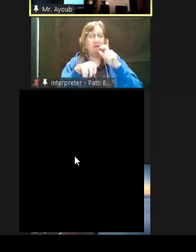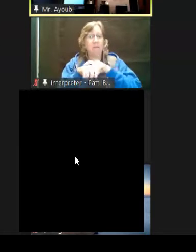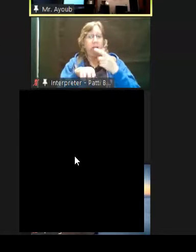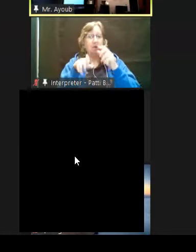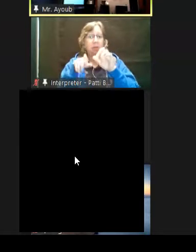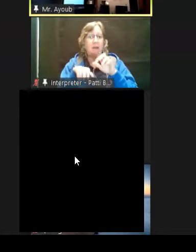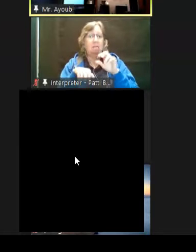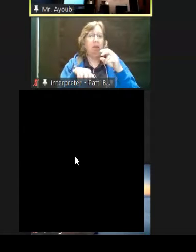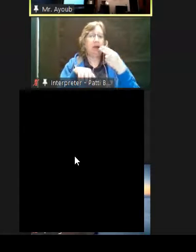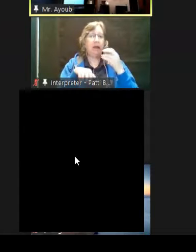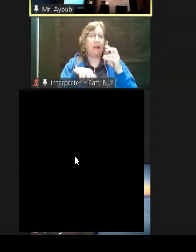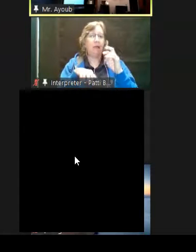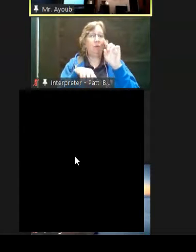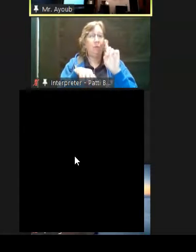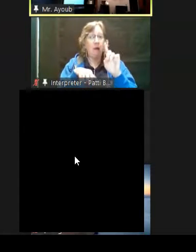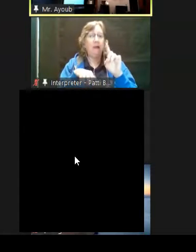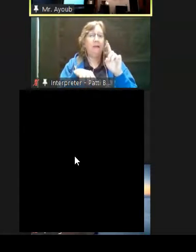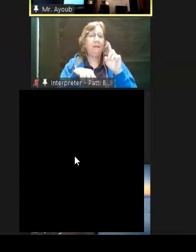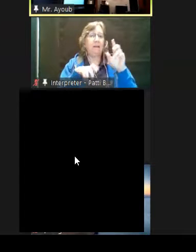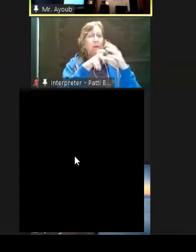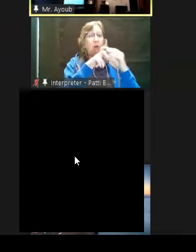a much better solution.